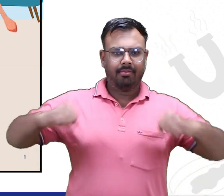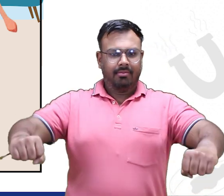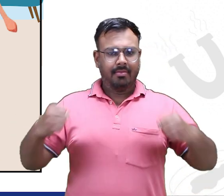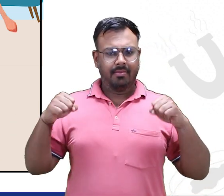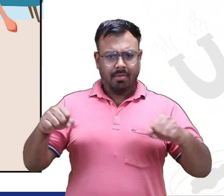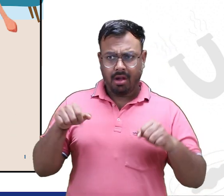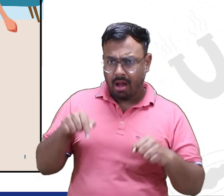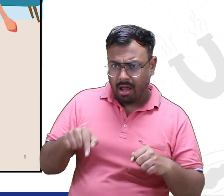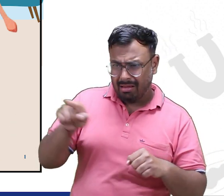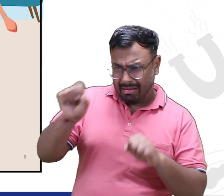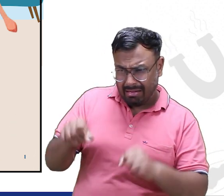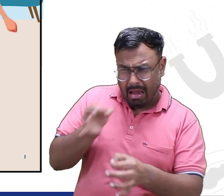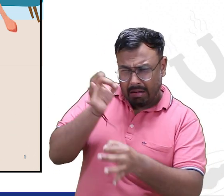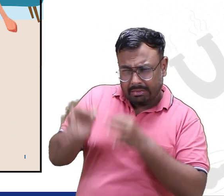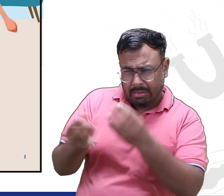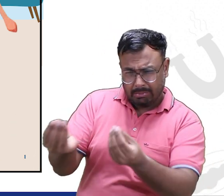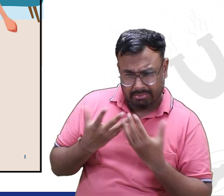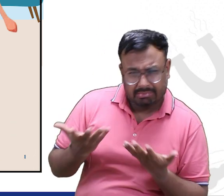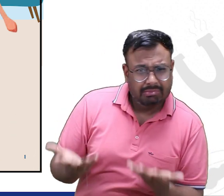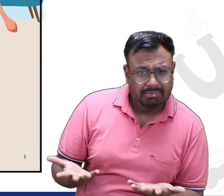not all proteins do the same.